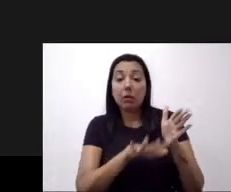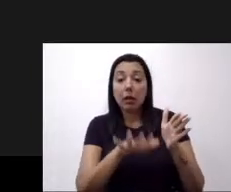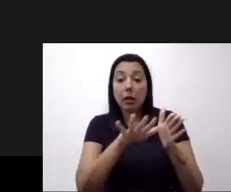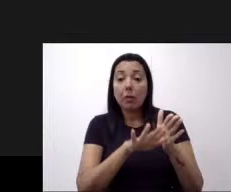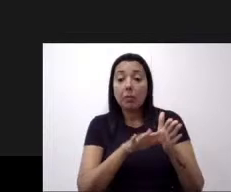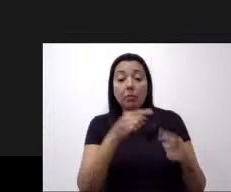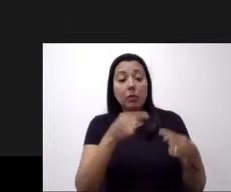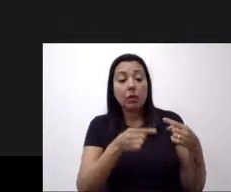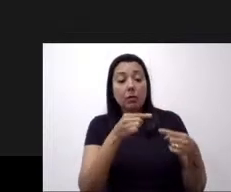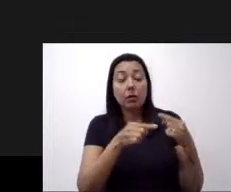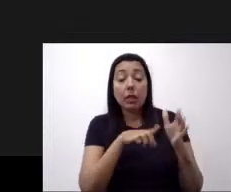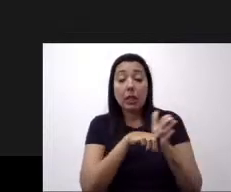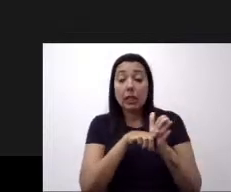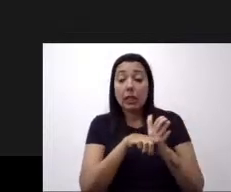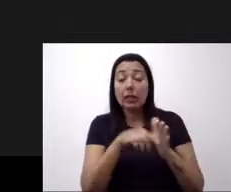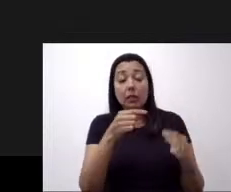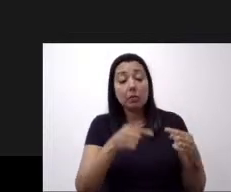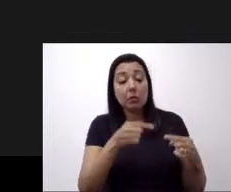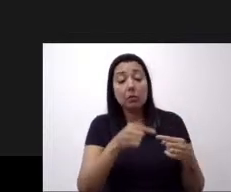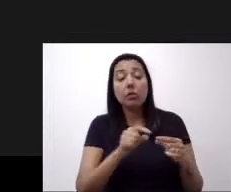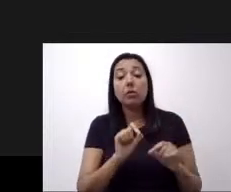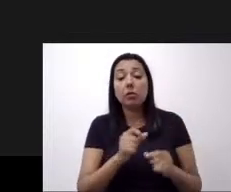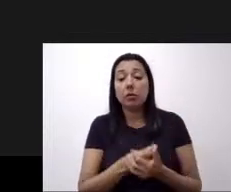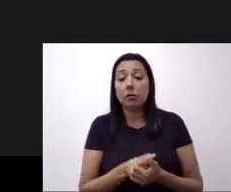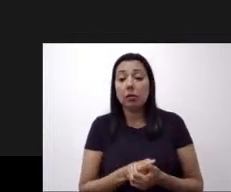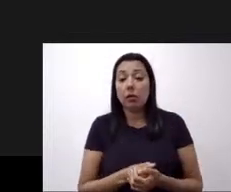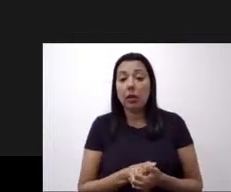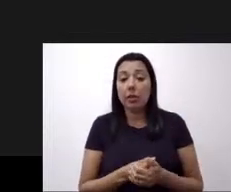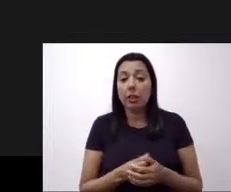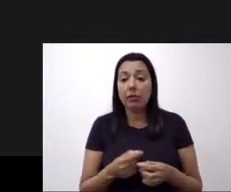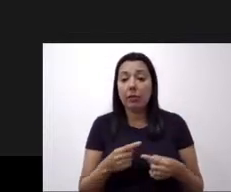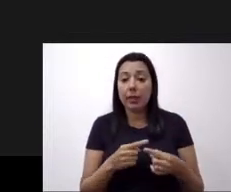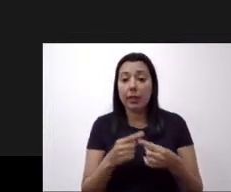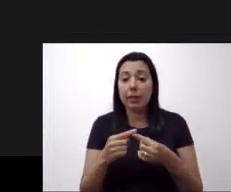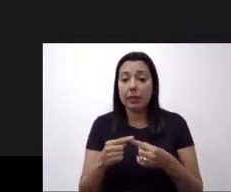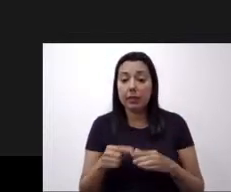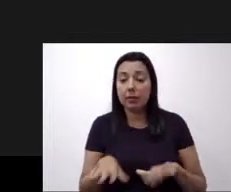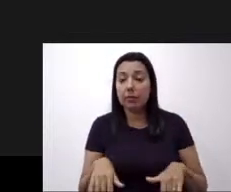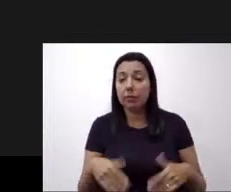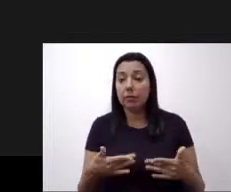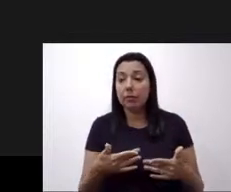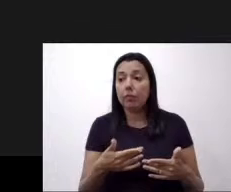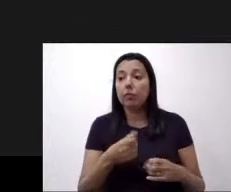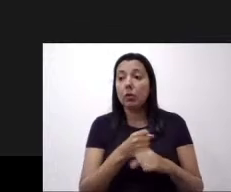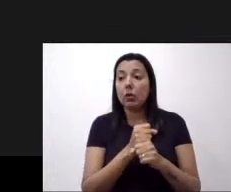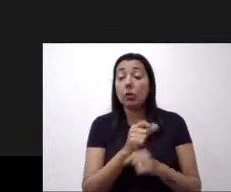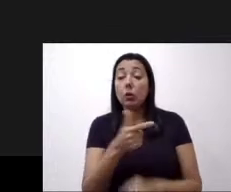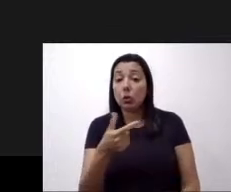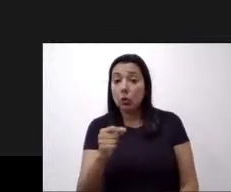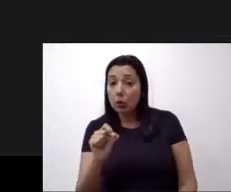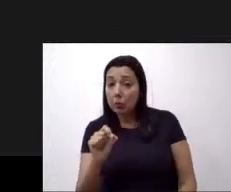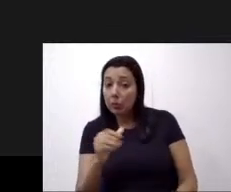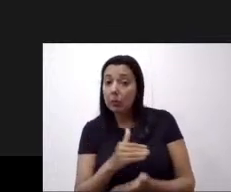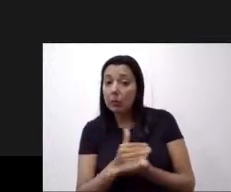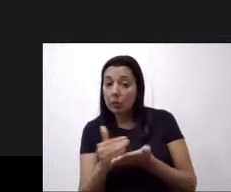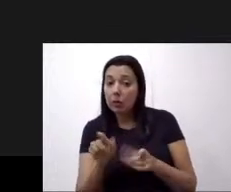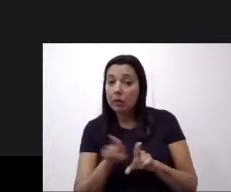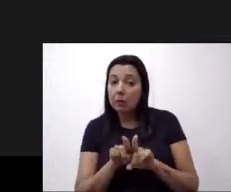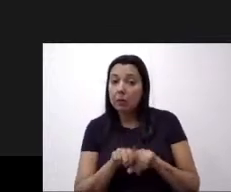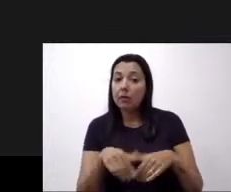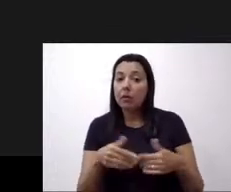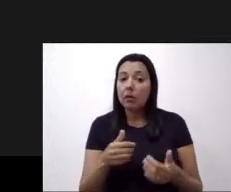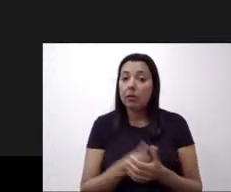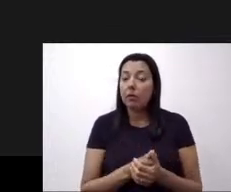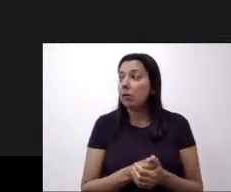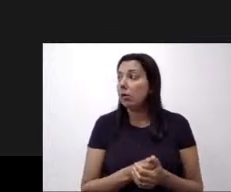analysis in the 2000s, as said in the introduction. What factors have contributed to